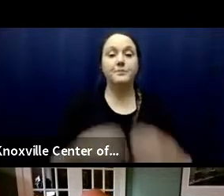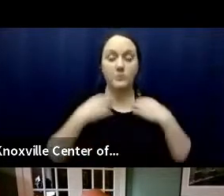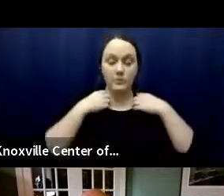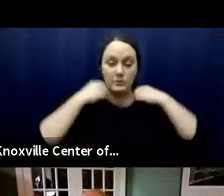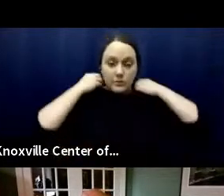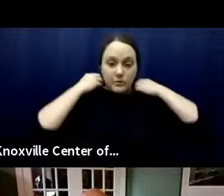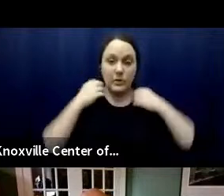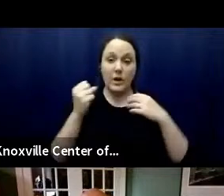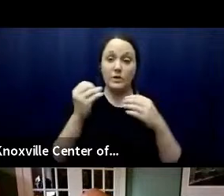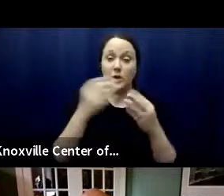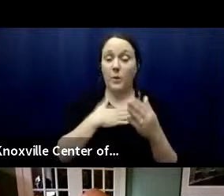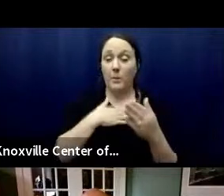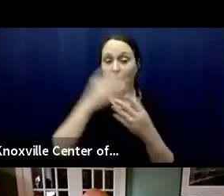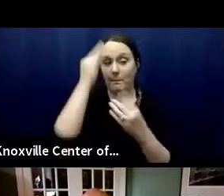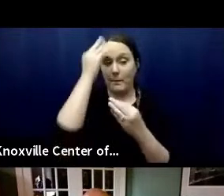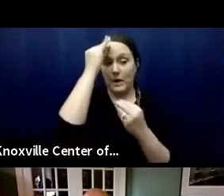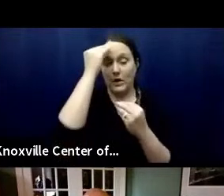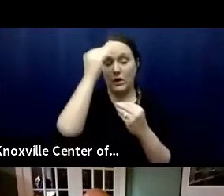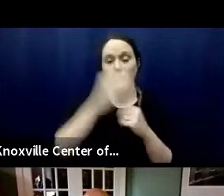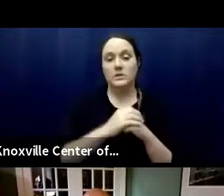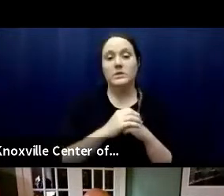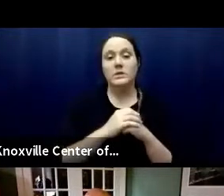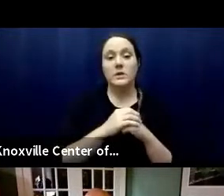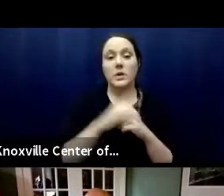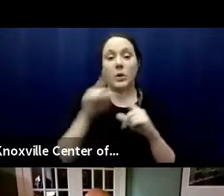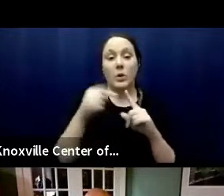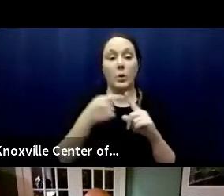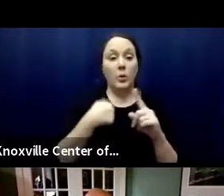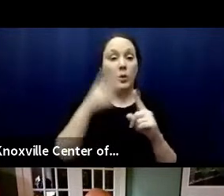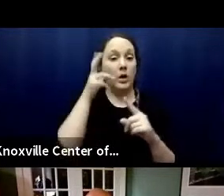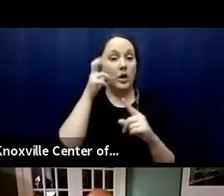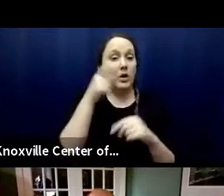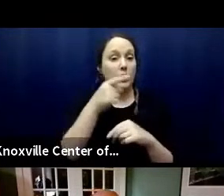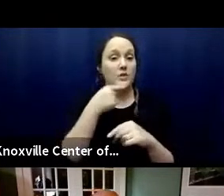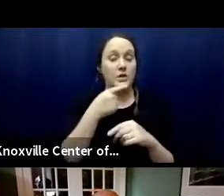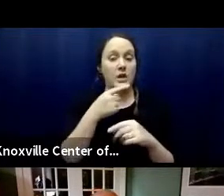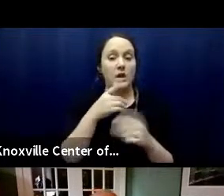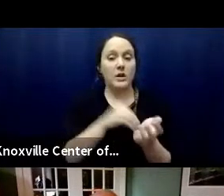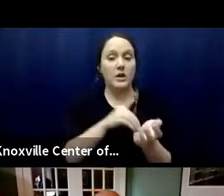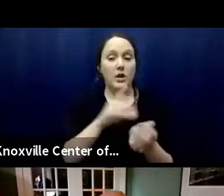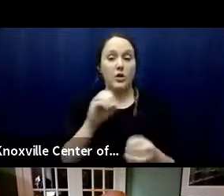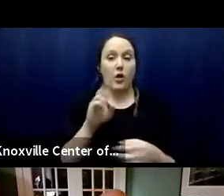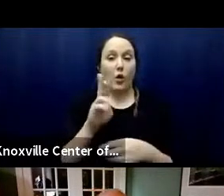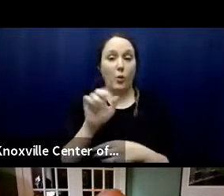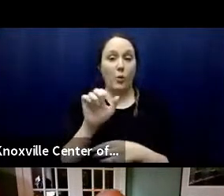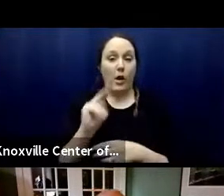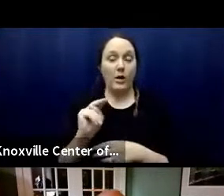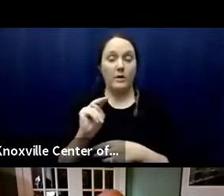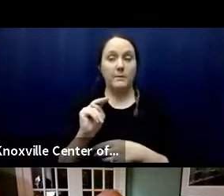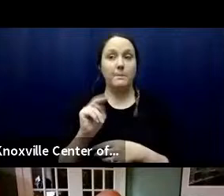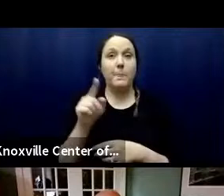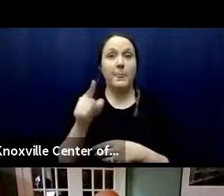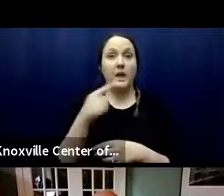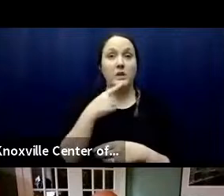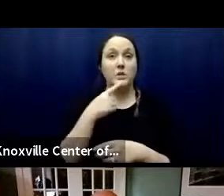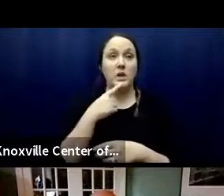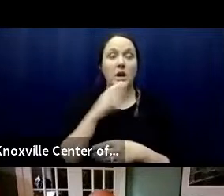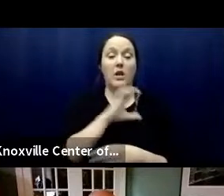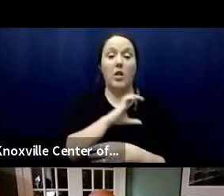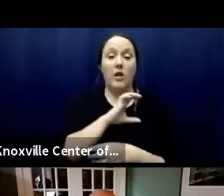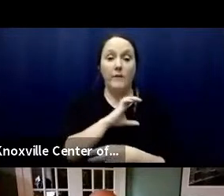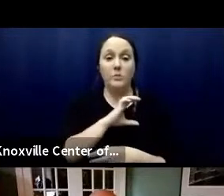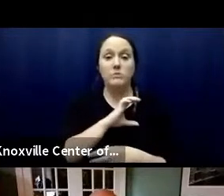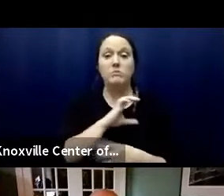So here are my thoughts. What I heard you saying, Dr. O'Brien, is that law enforcement